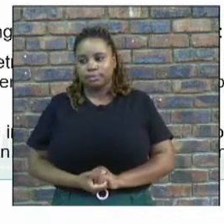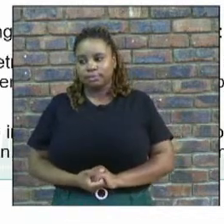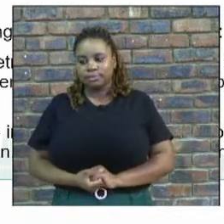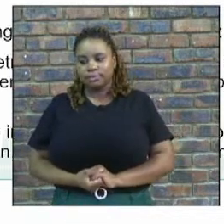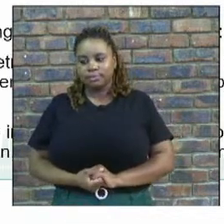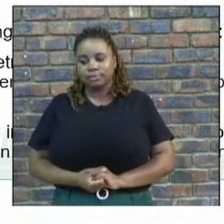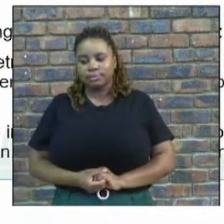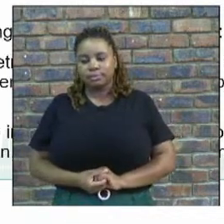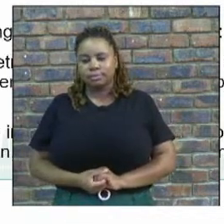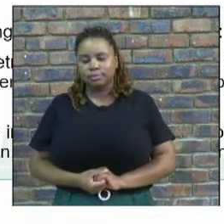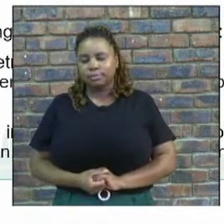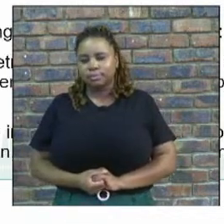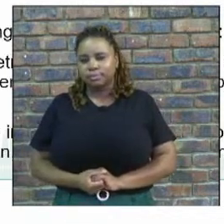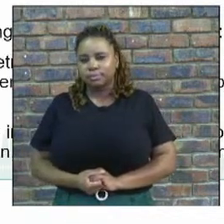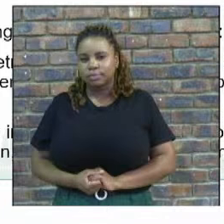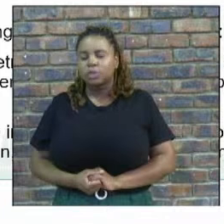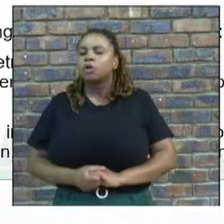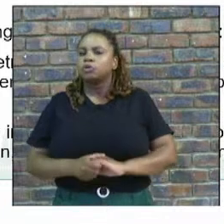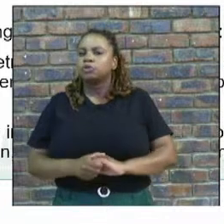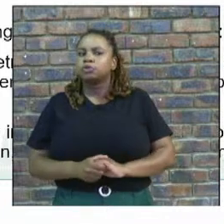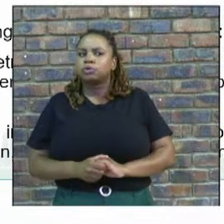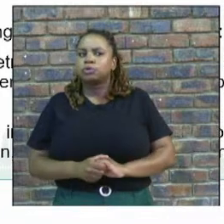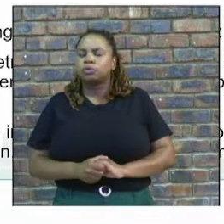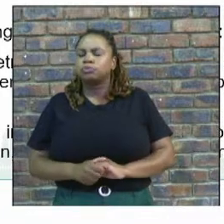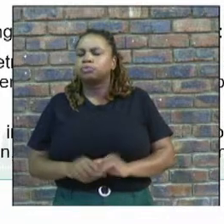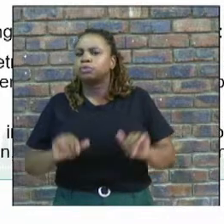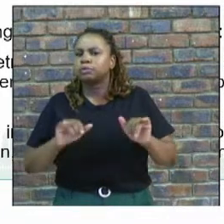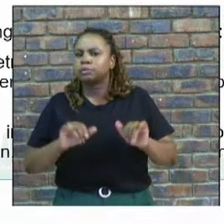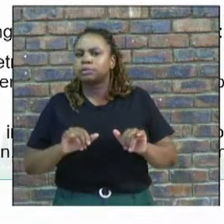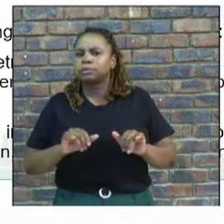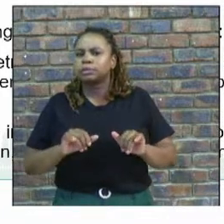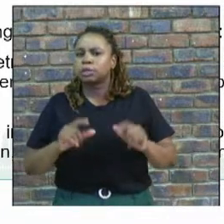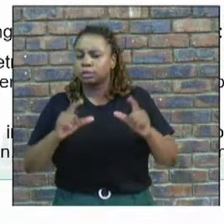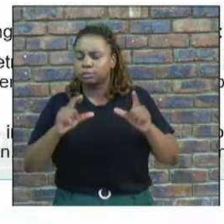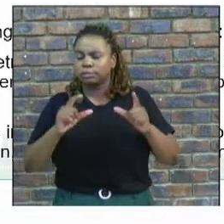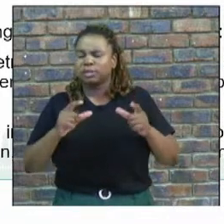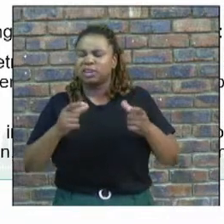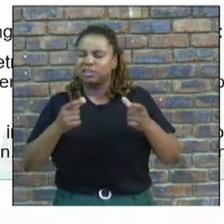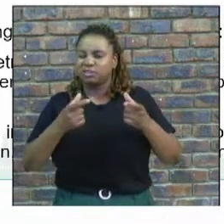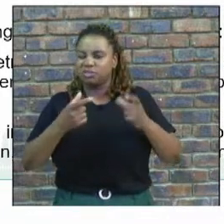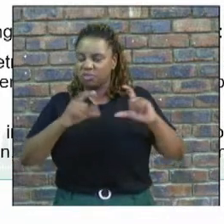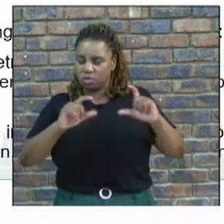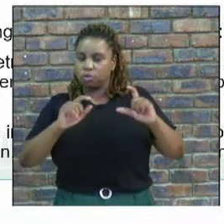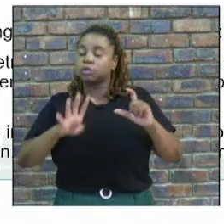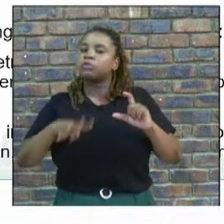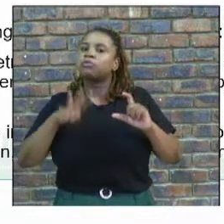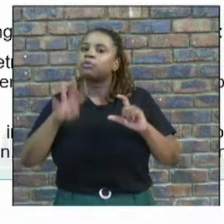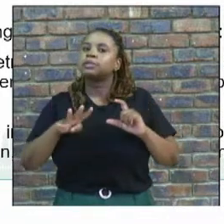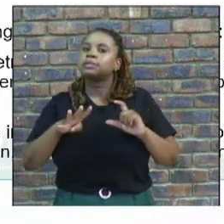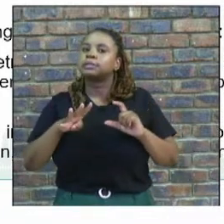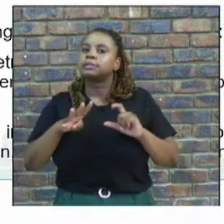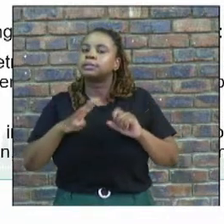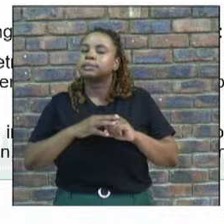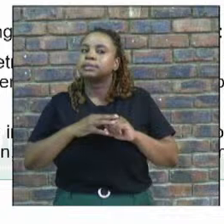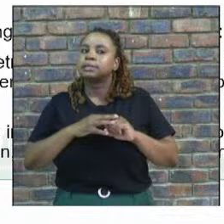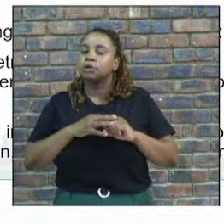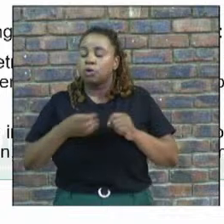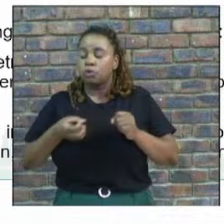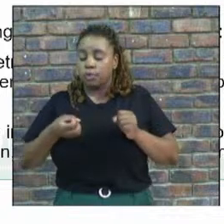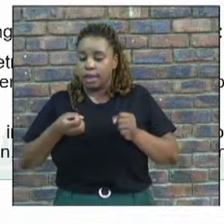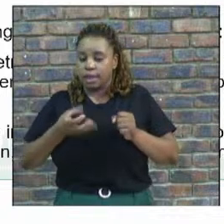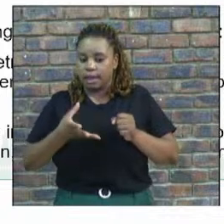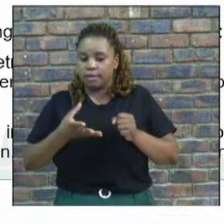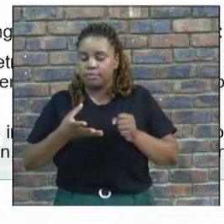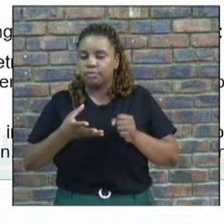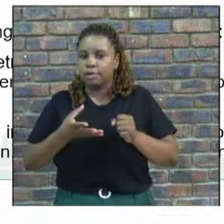Then still on clause 4, clause 14, we also grant a petroleum right